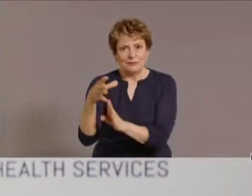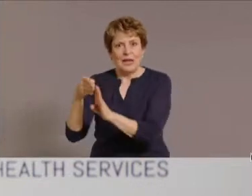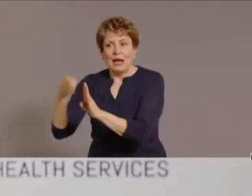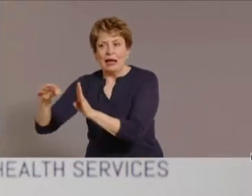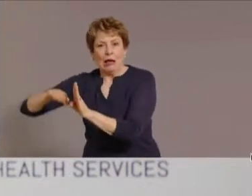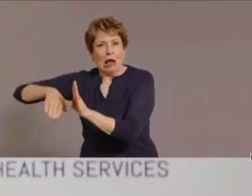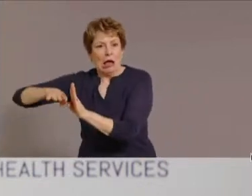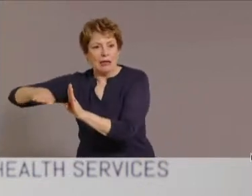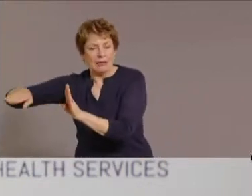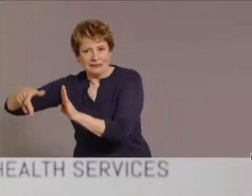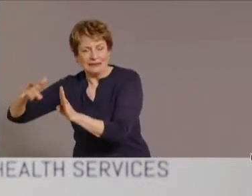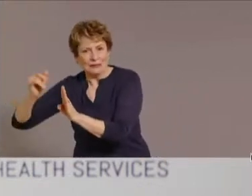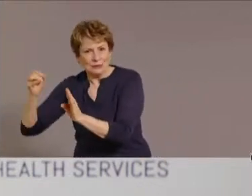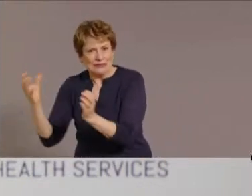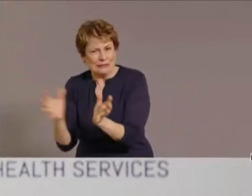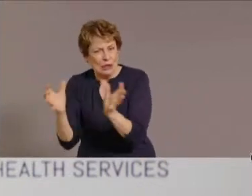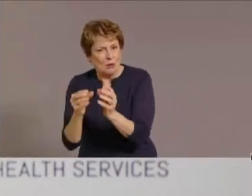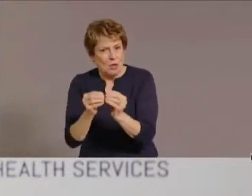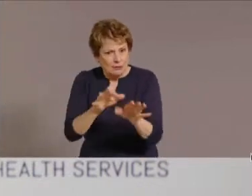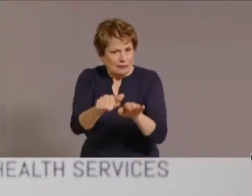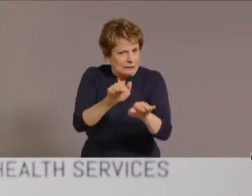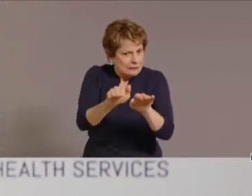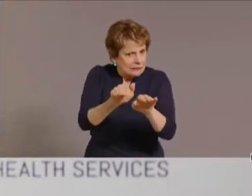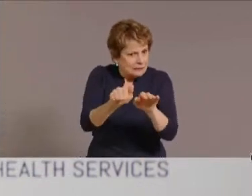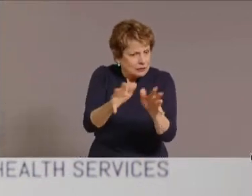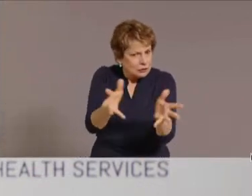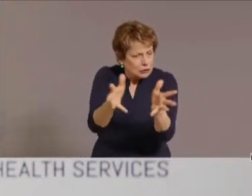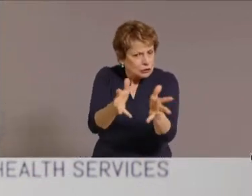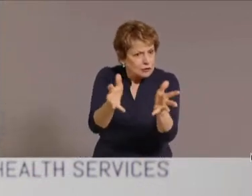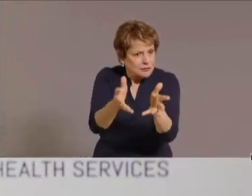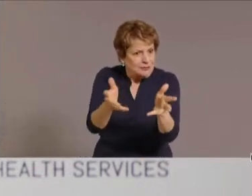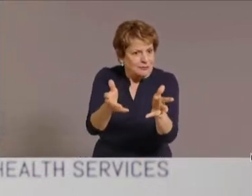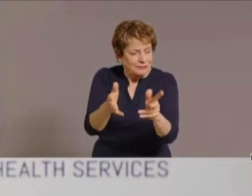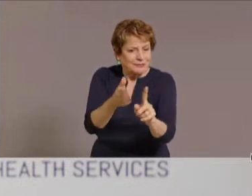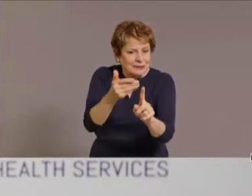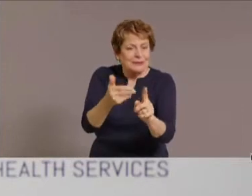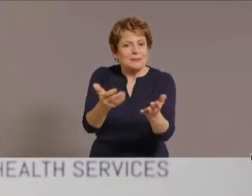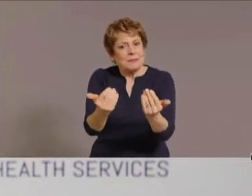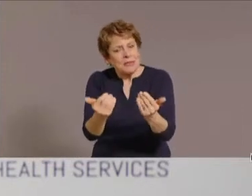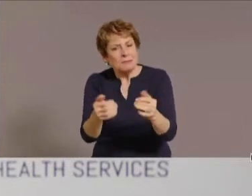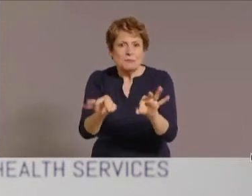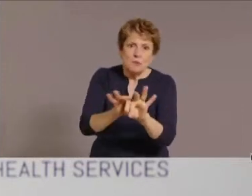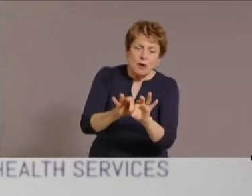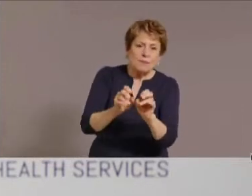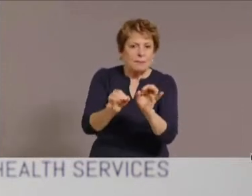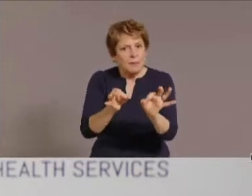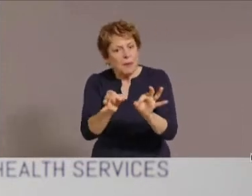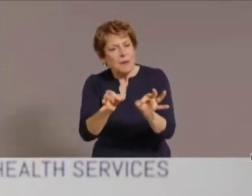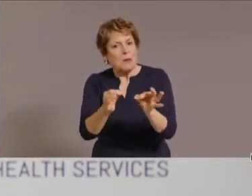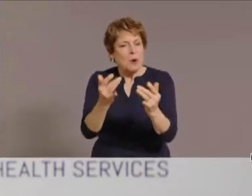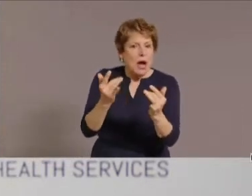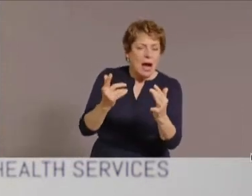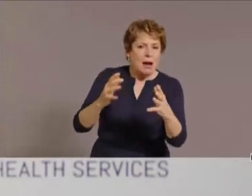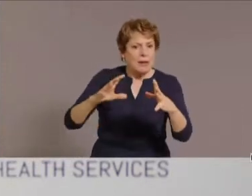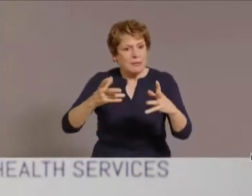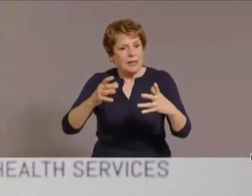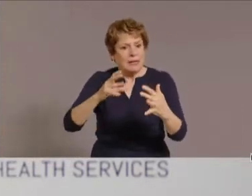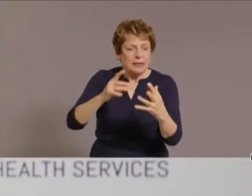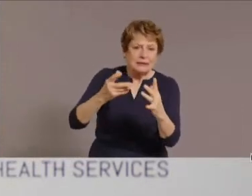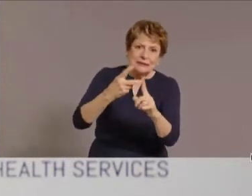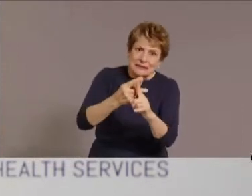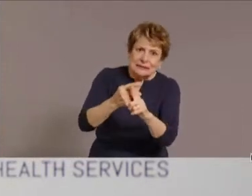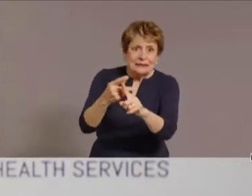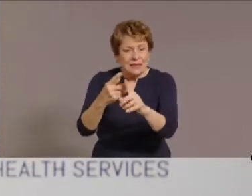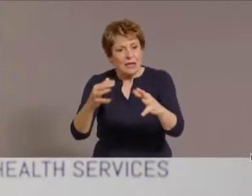around some of the reasons why people are hesitant about receiving the vaccine. And hopefully, as those individuals see